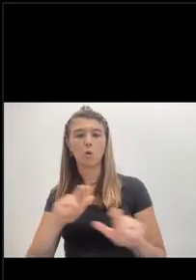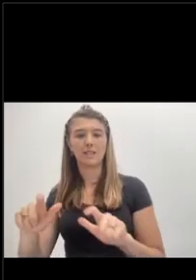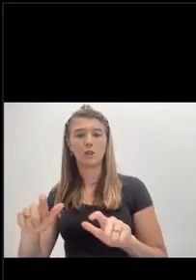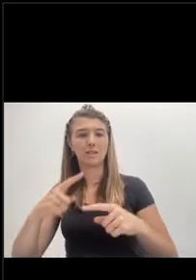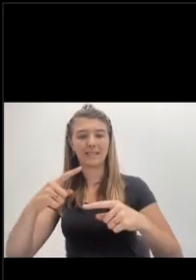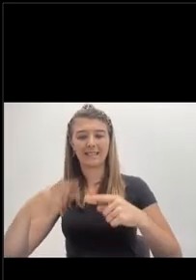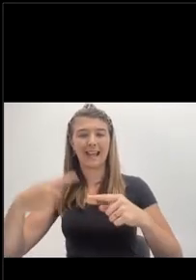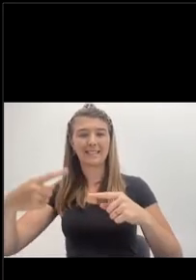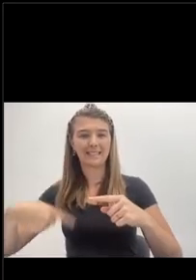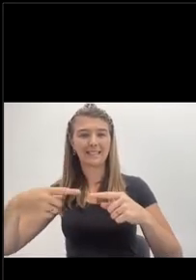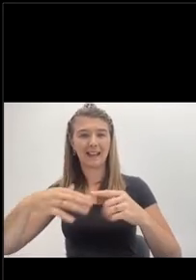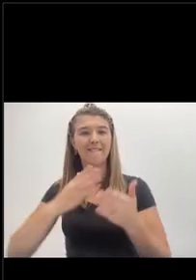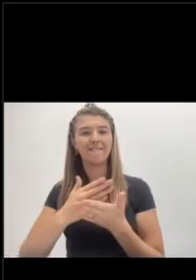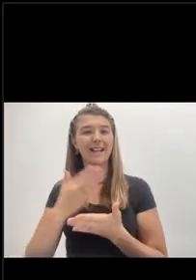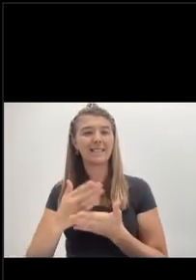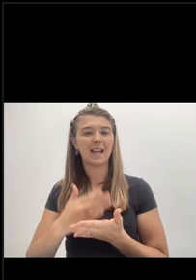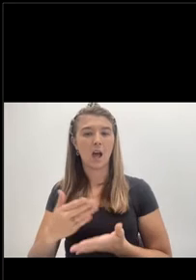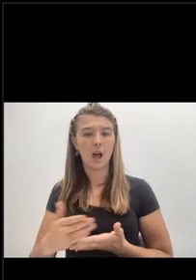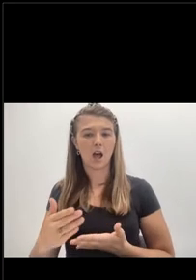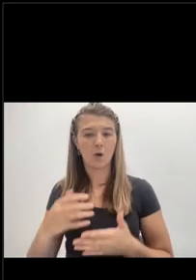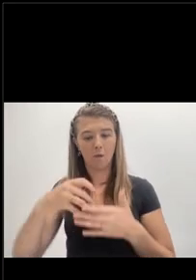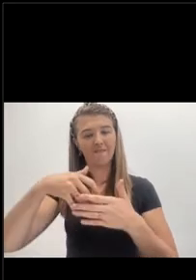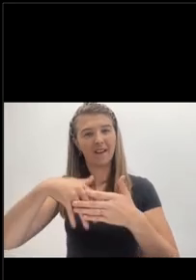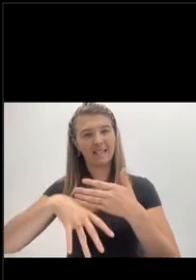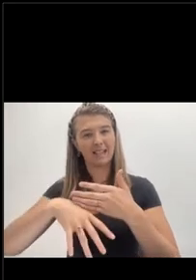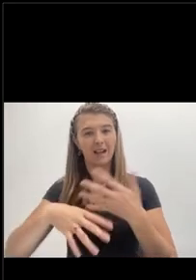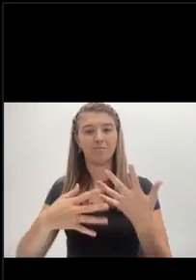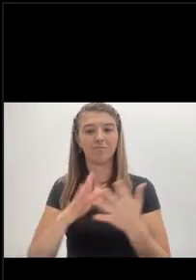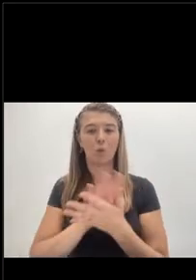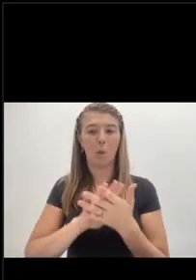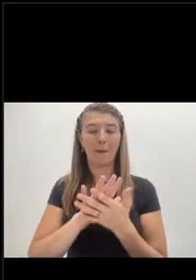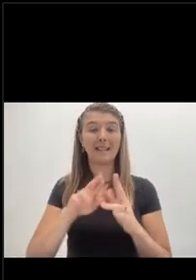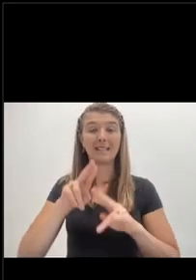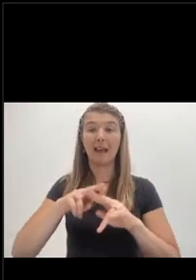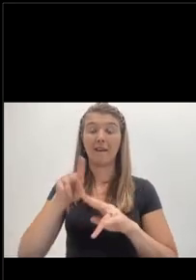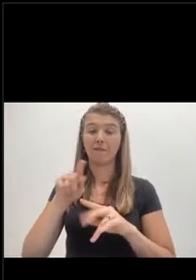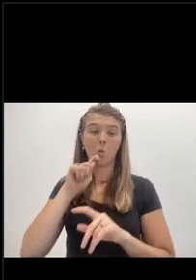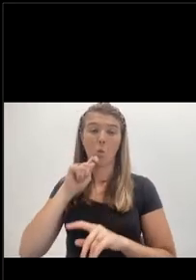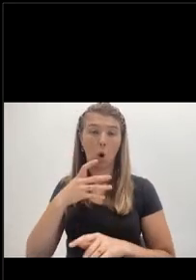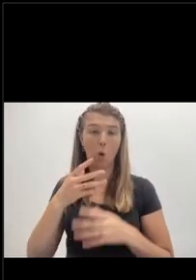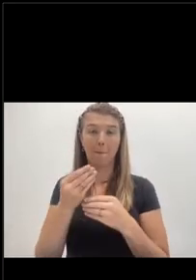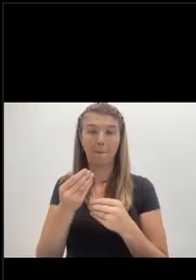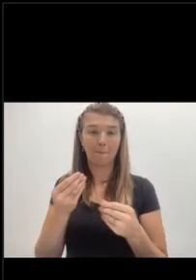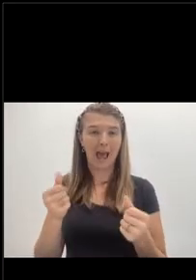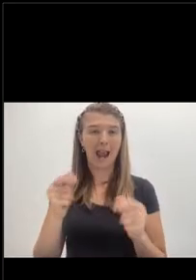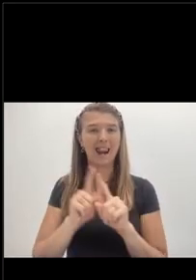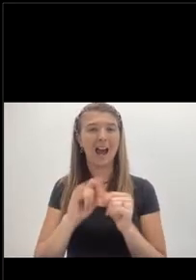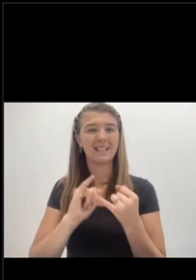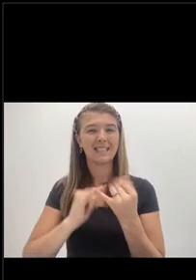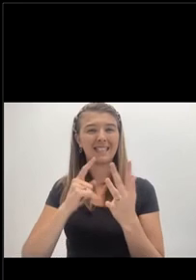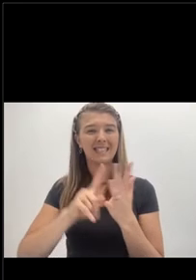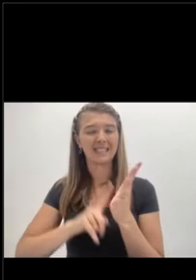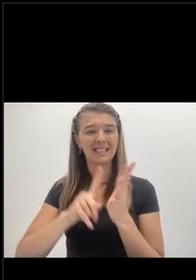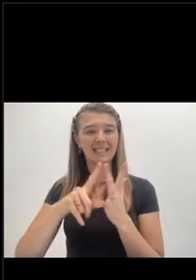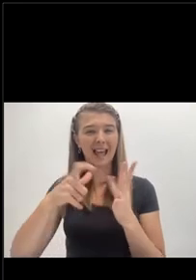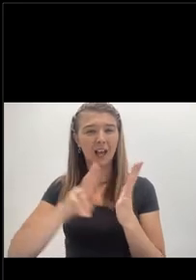always self-wiping. So that helps us to remove things like unmelts, such as silicones or perhaps PET contamination,